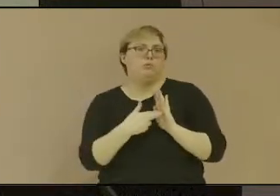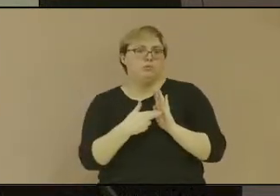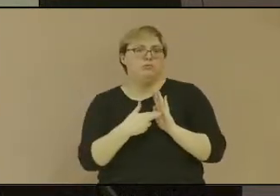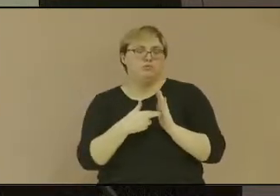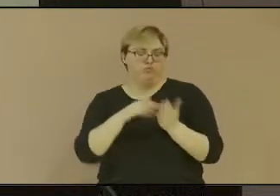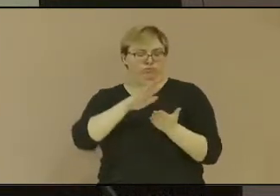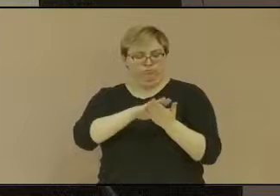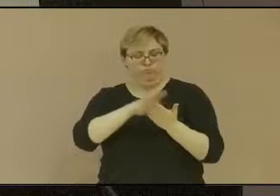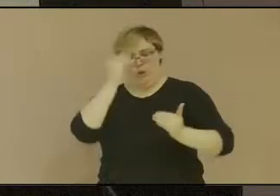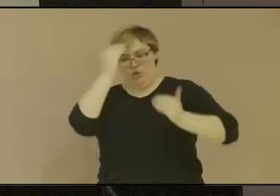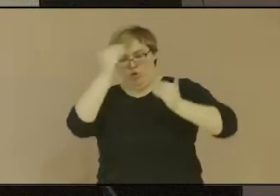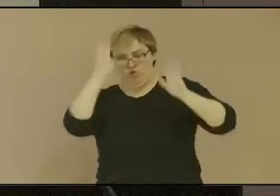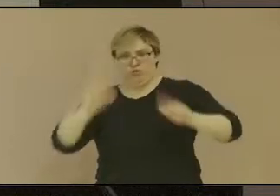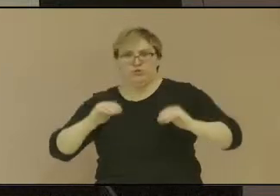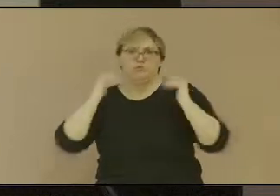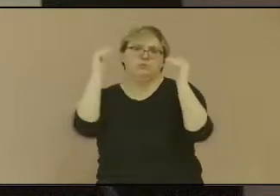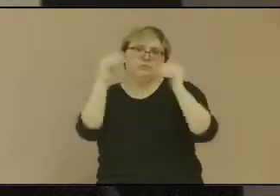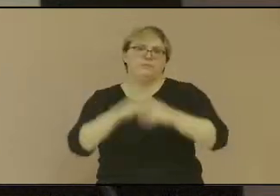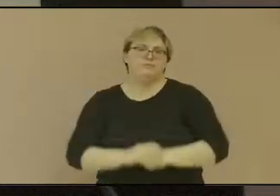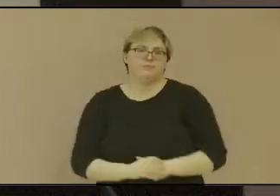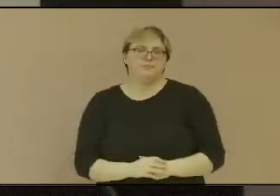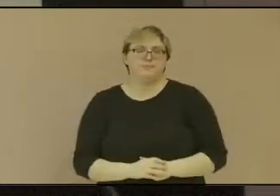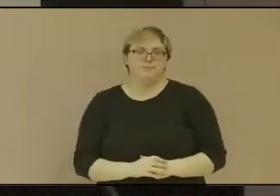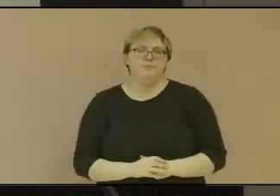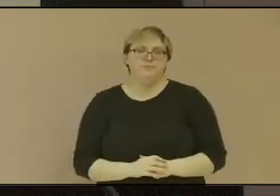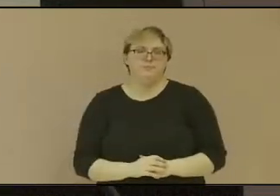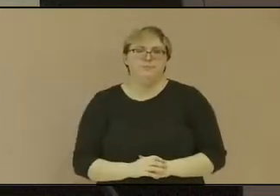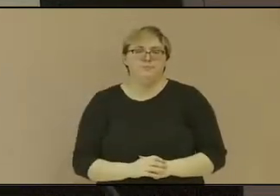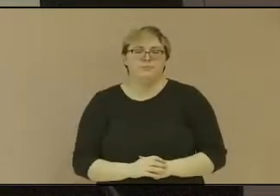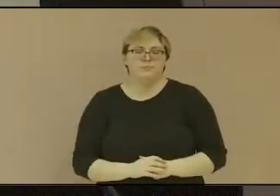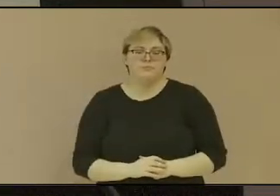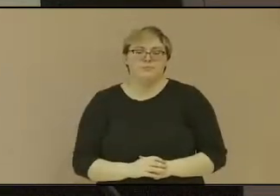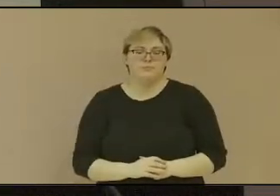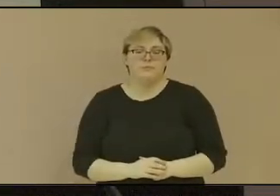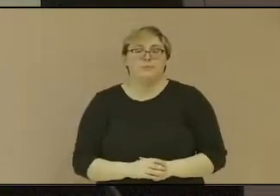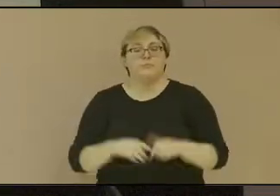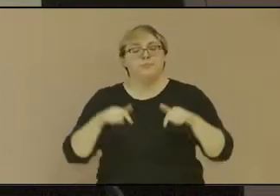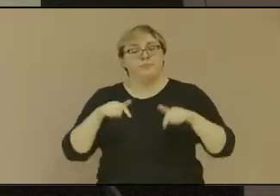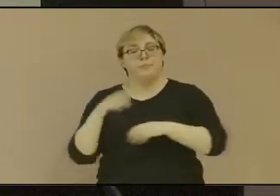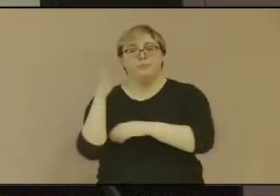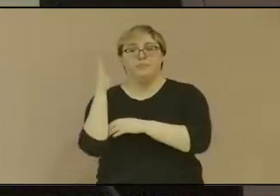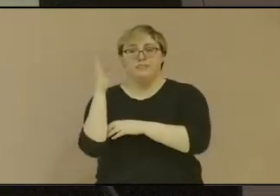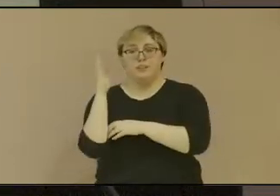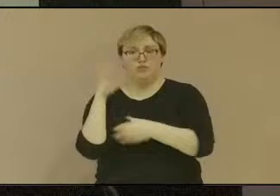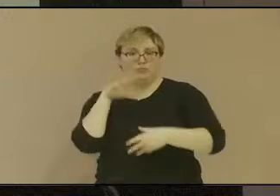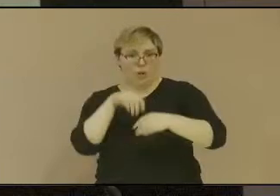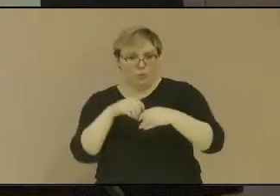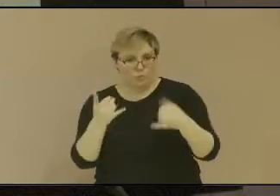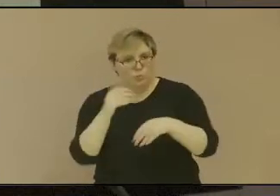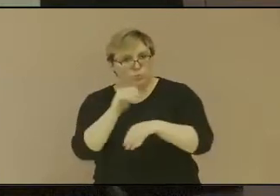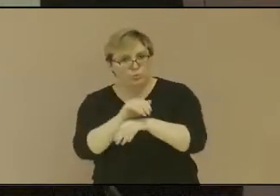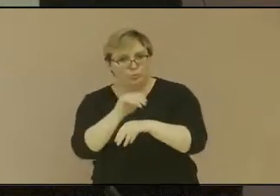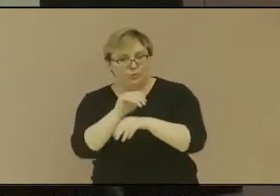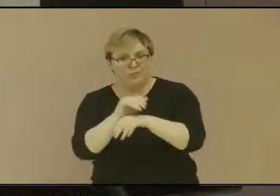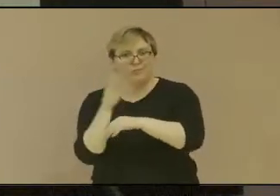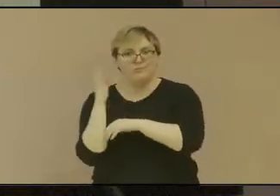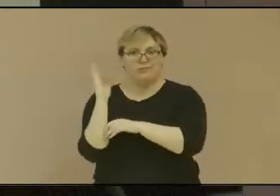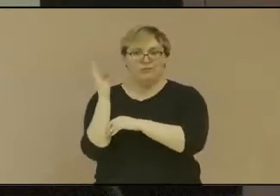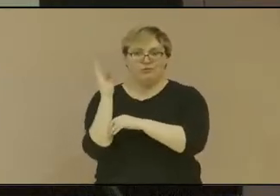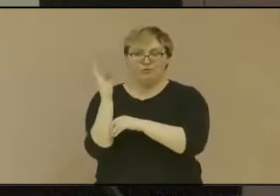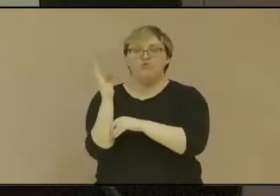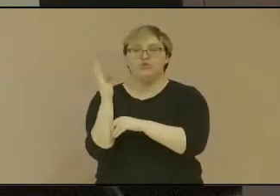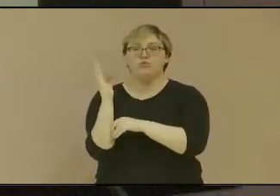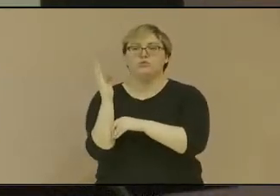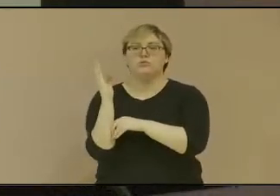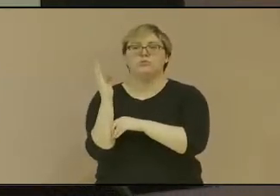area. These lectures, including the one we'll hear tonight from Dr. Mills, facilitate